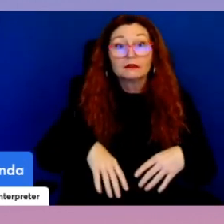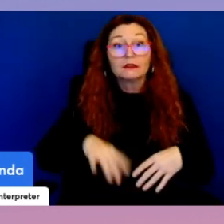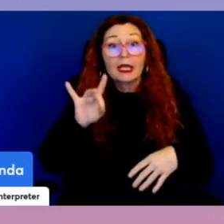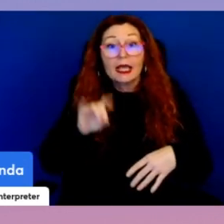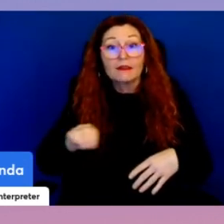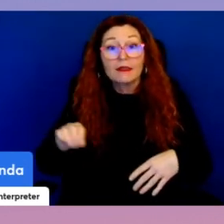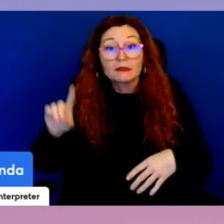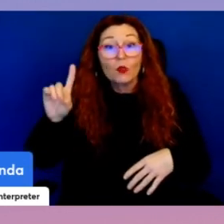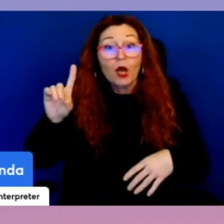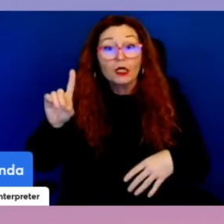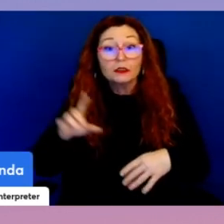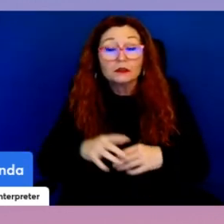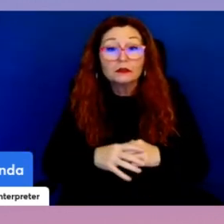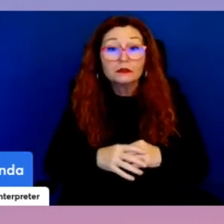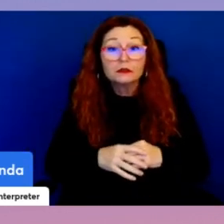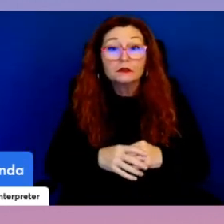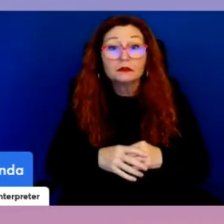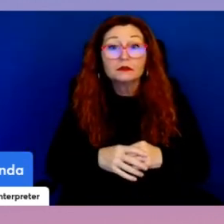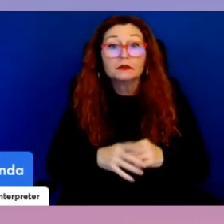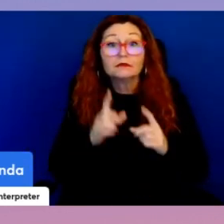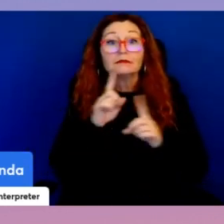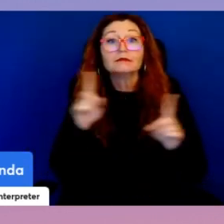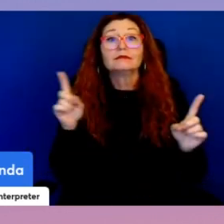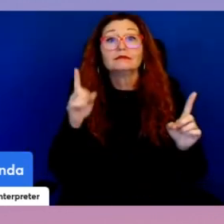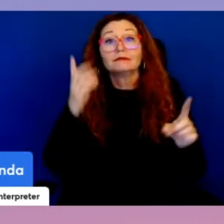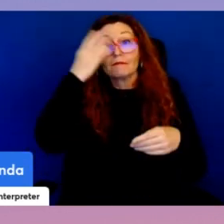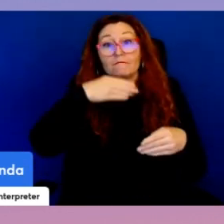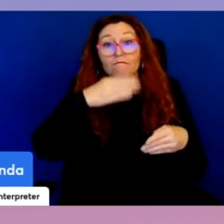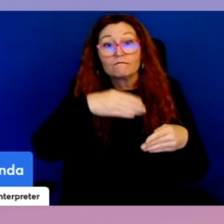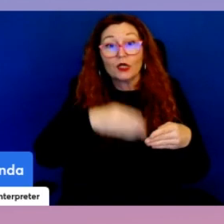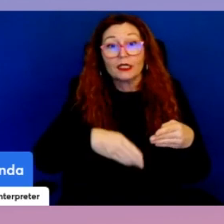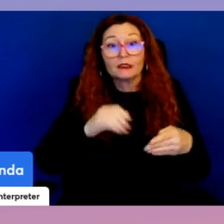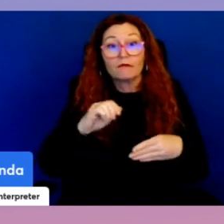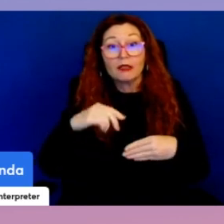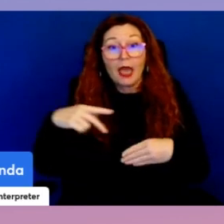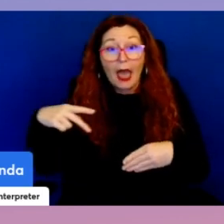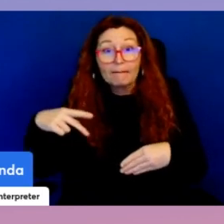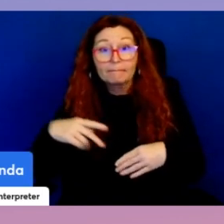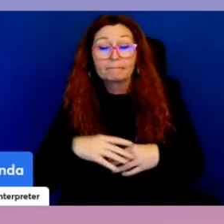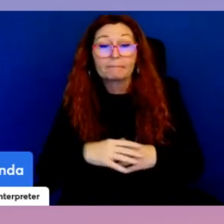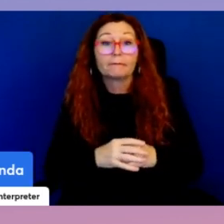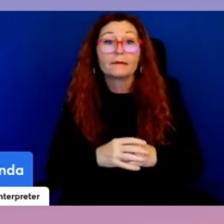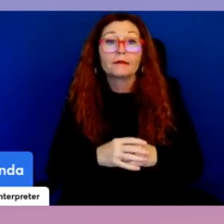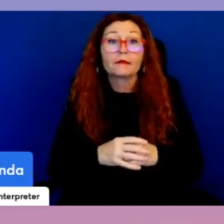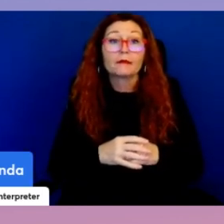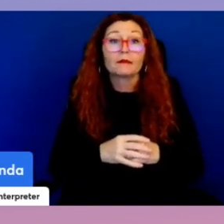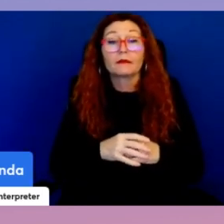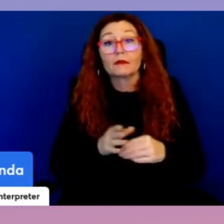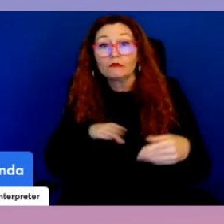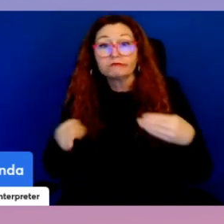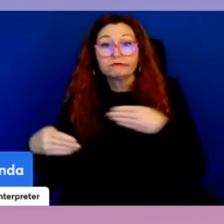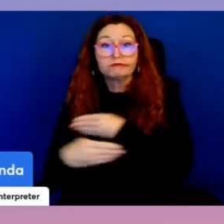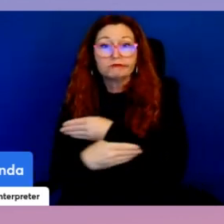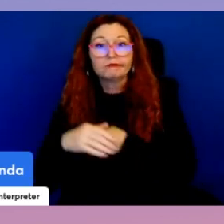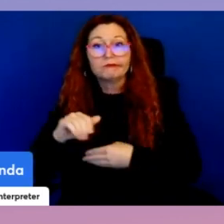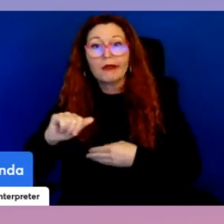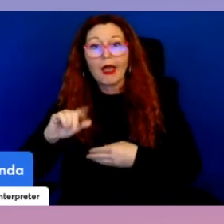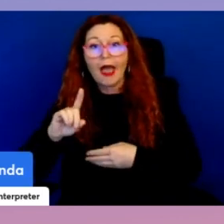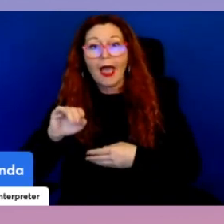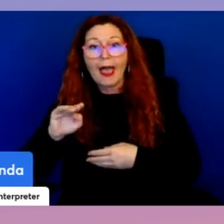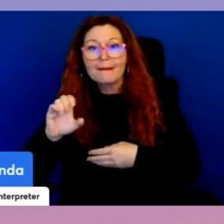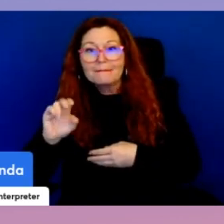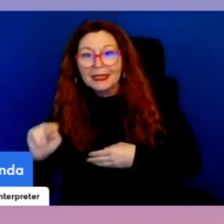8001. That will bring me to my front end of the application. I can go to the admin side of things. I can create